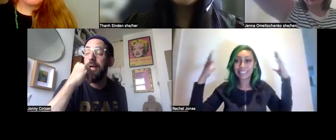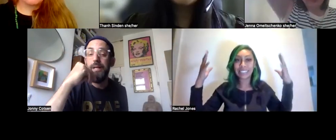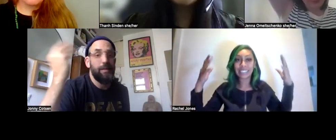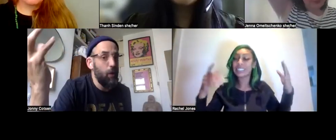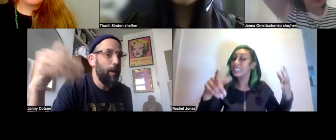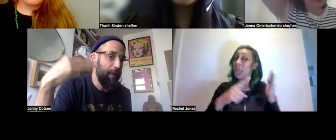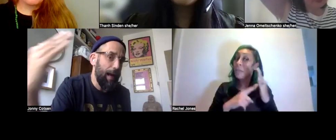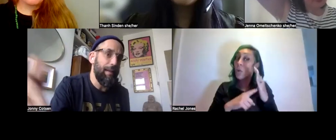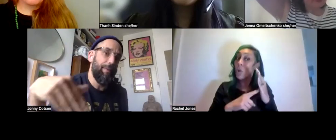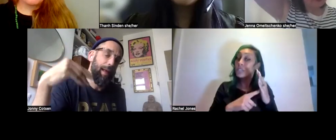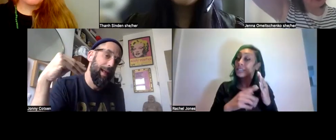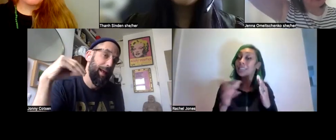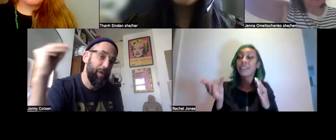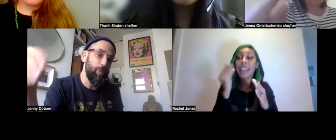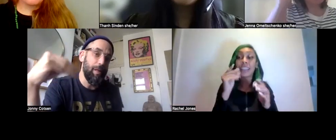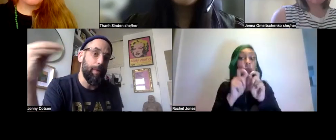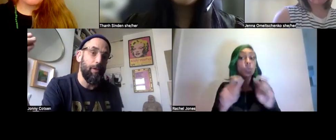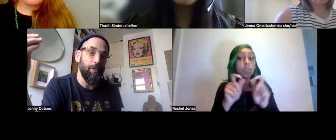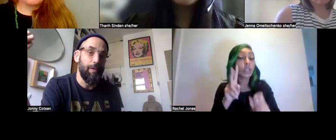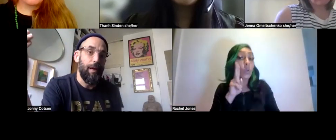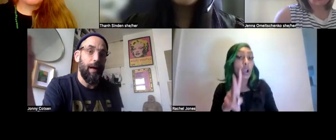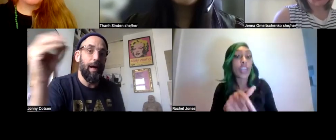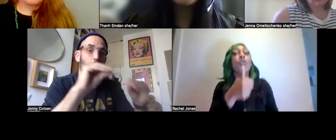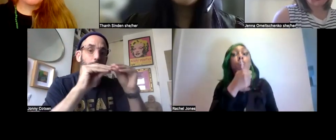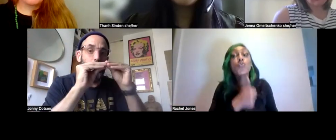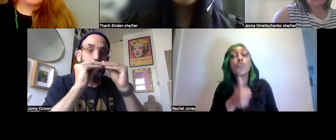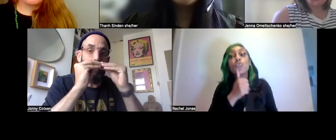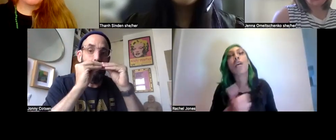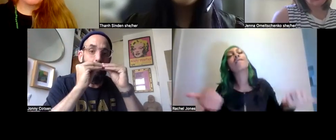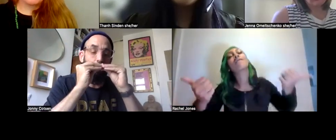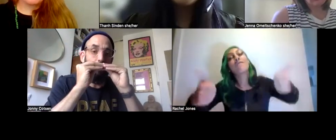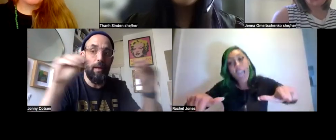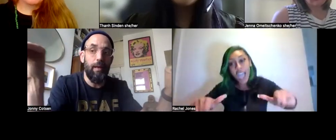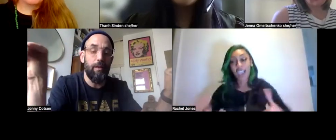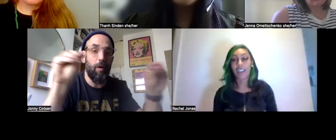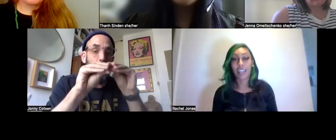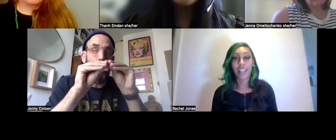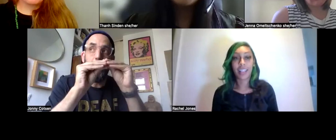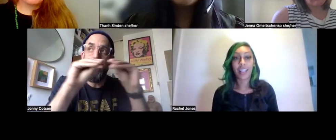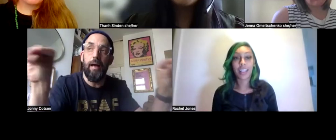subtitles. So in the end, they used subtitles, which were